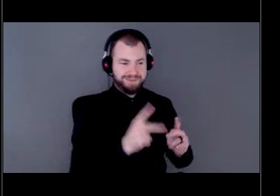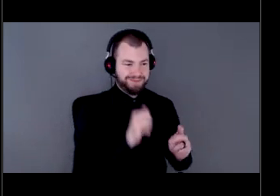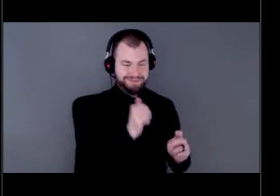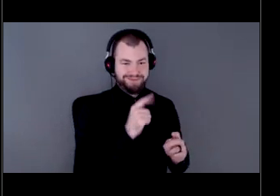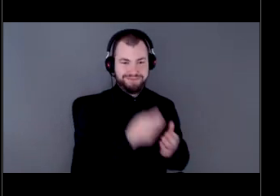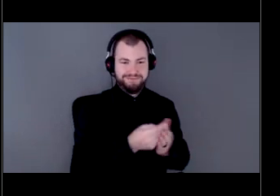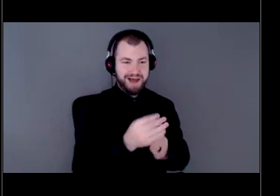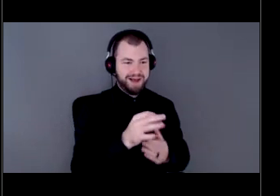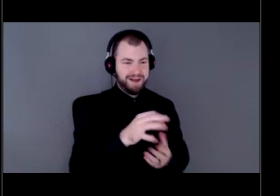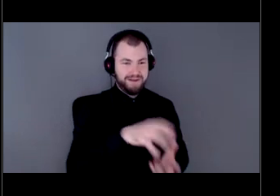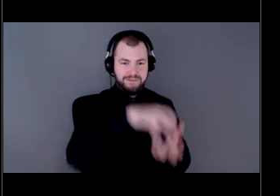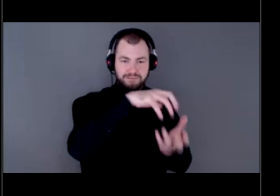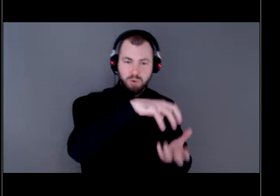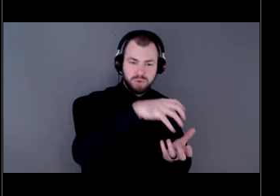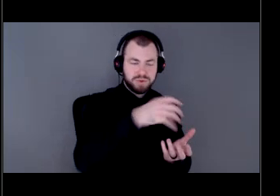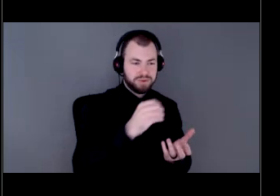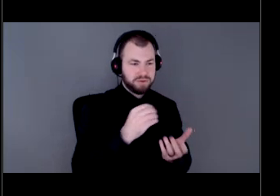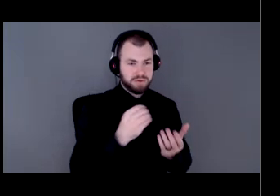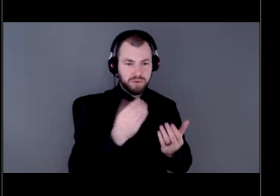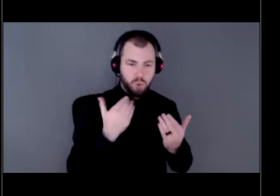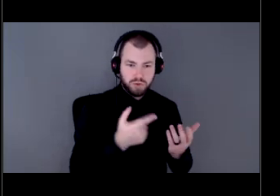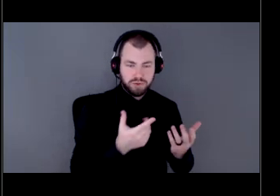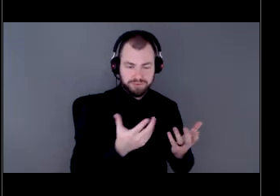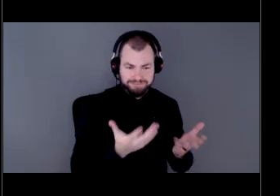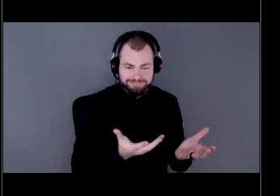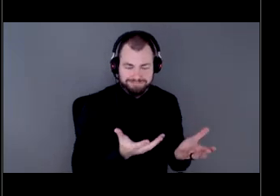and coolers. So how does that work?